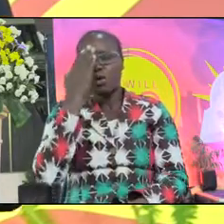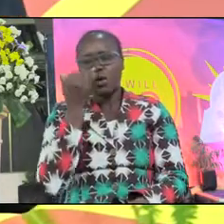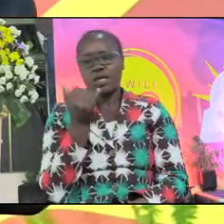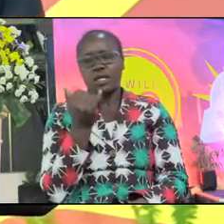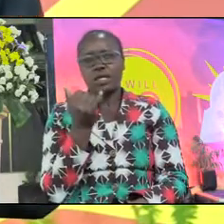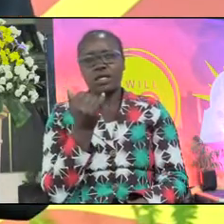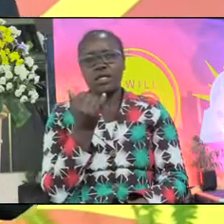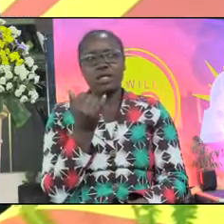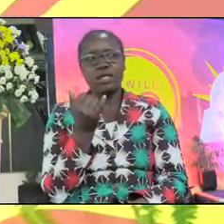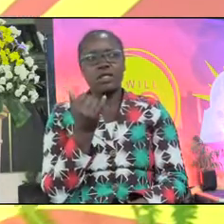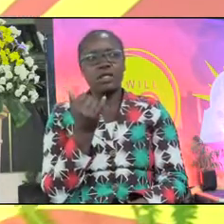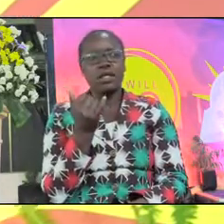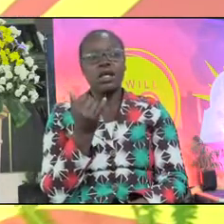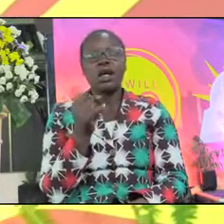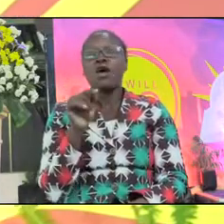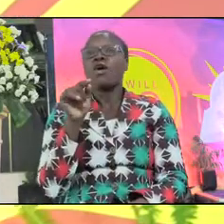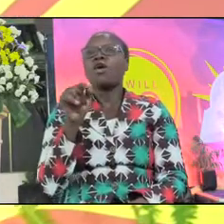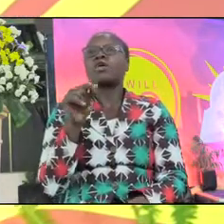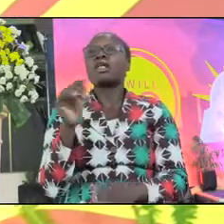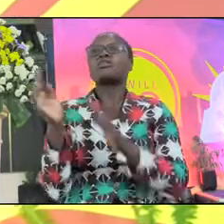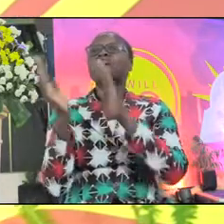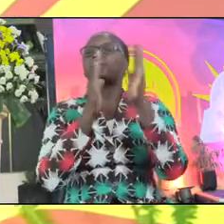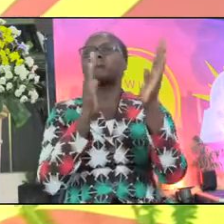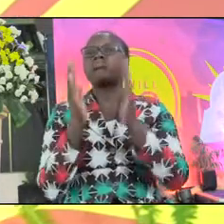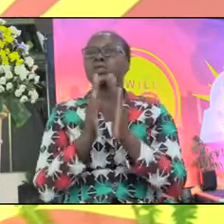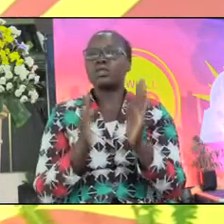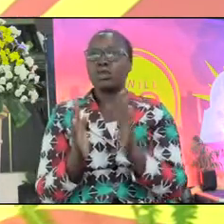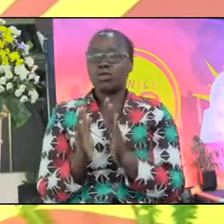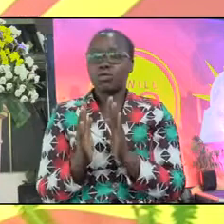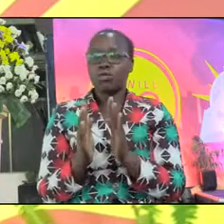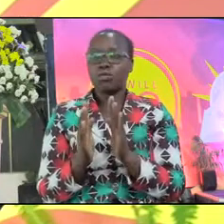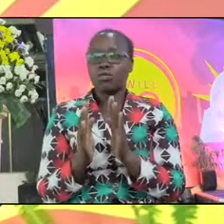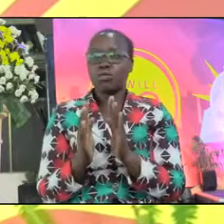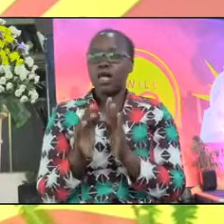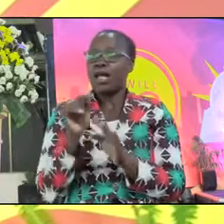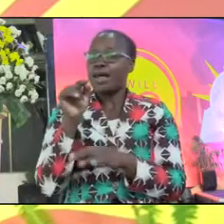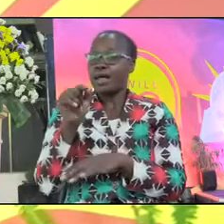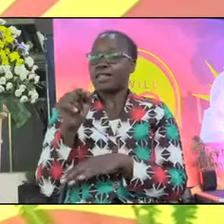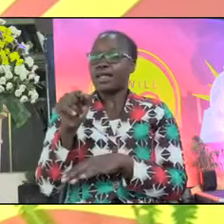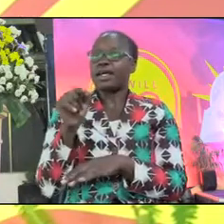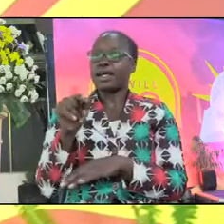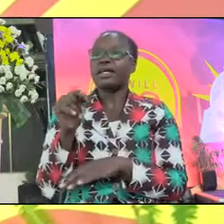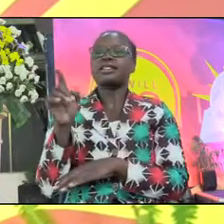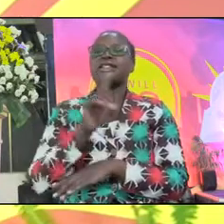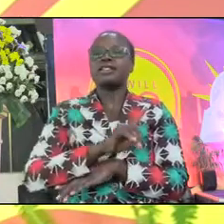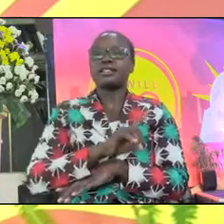because on that storm, on that day,